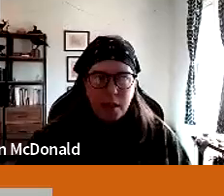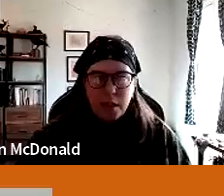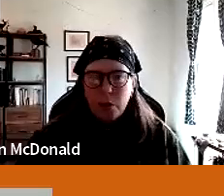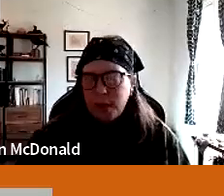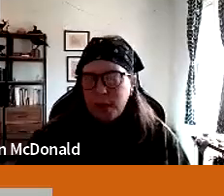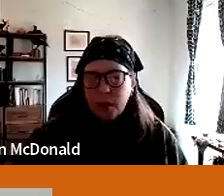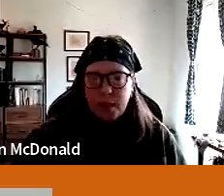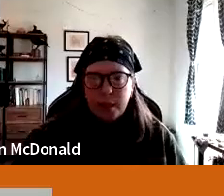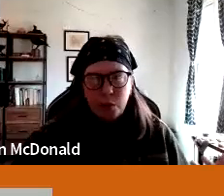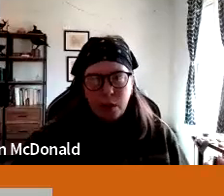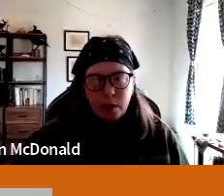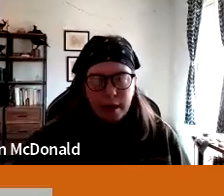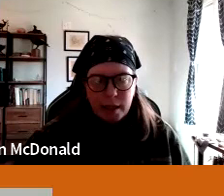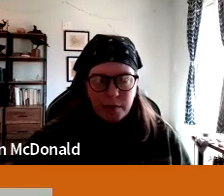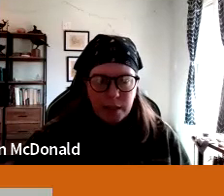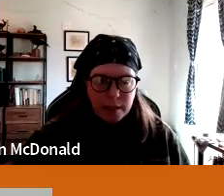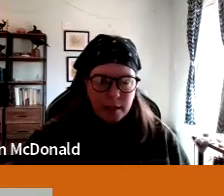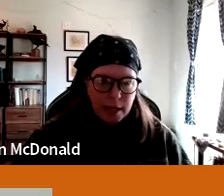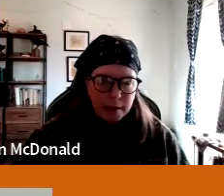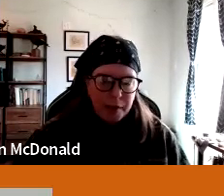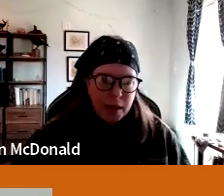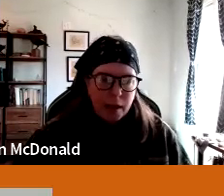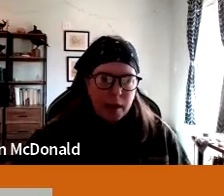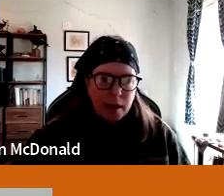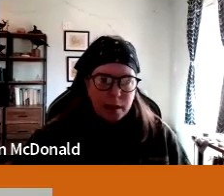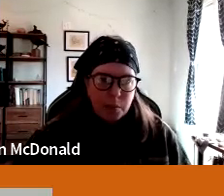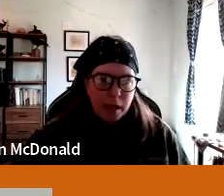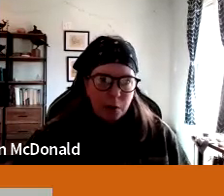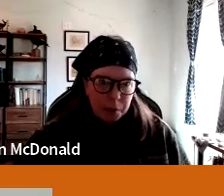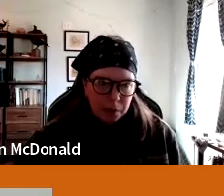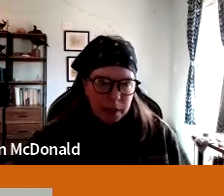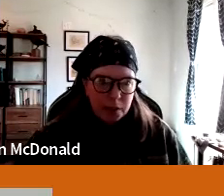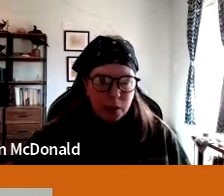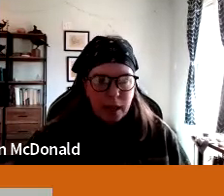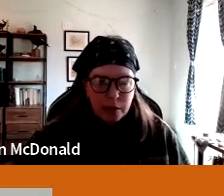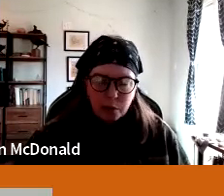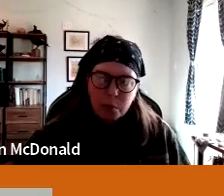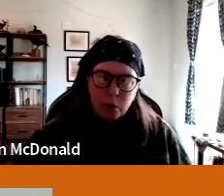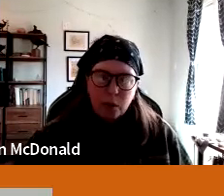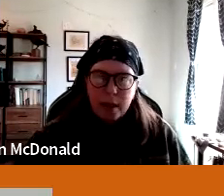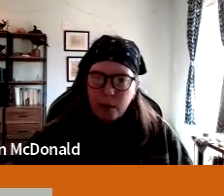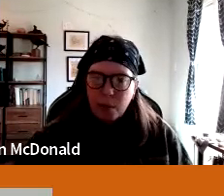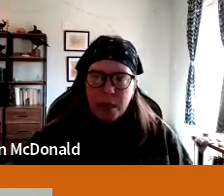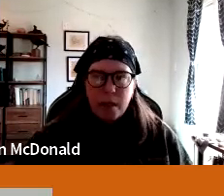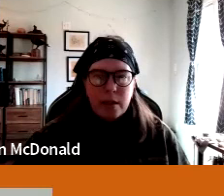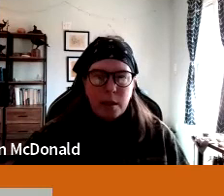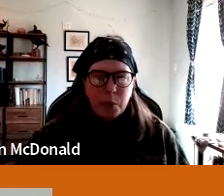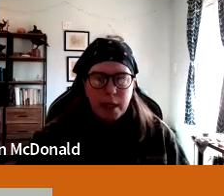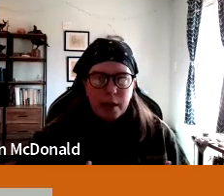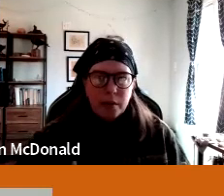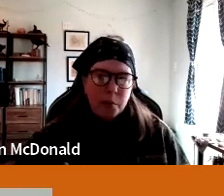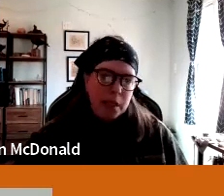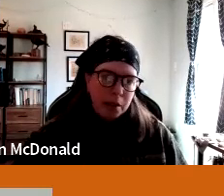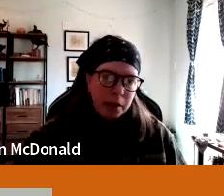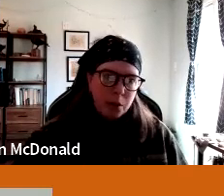kits that you can get ready for our activities today. And it may help you in your classroom or at home to